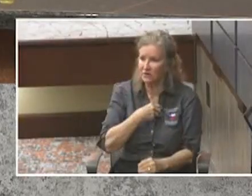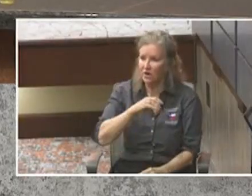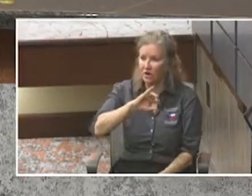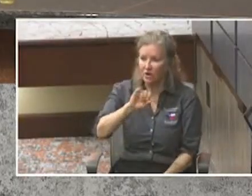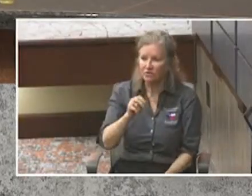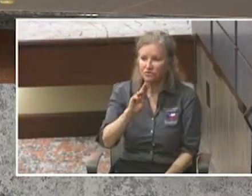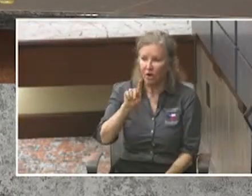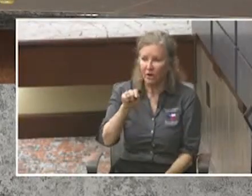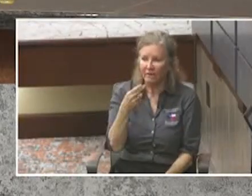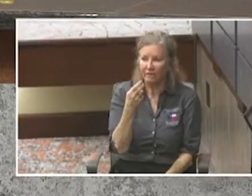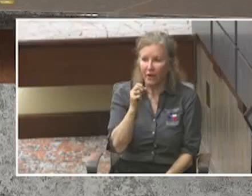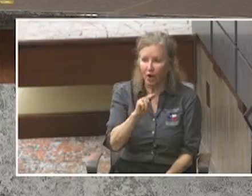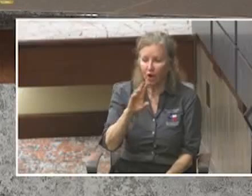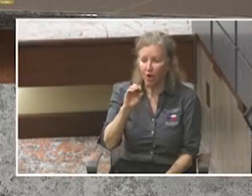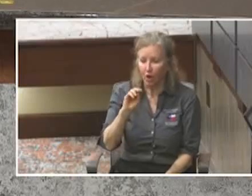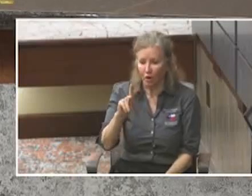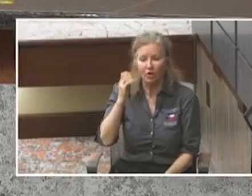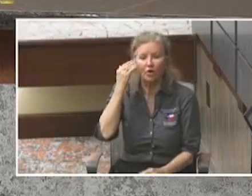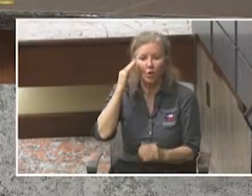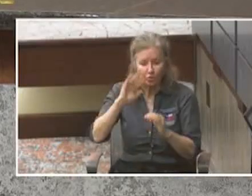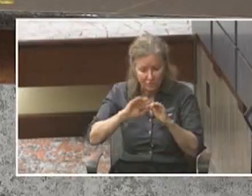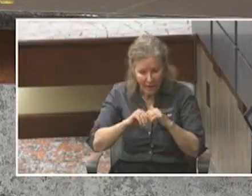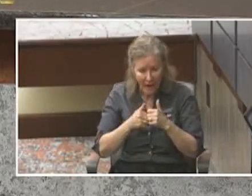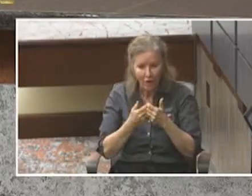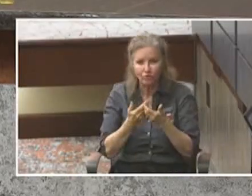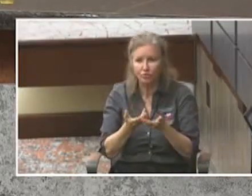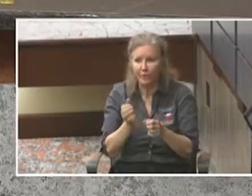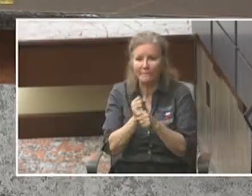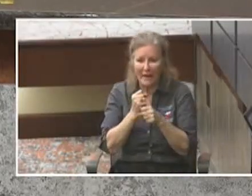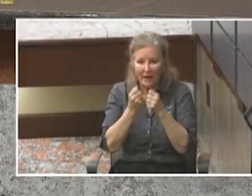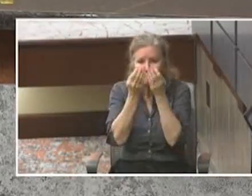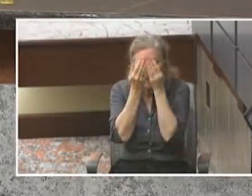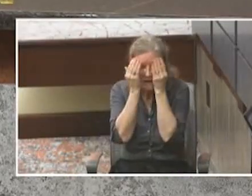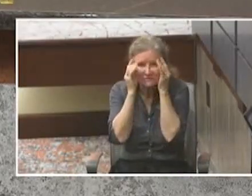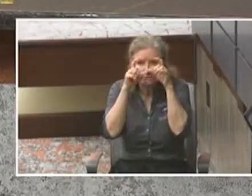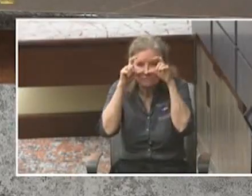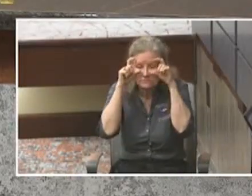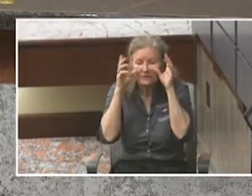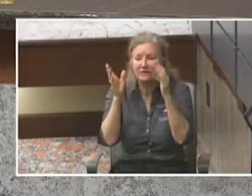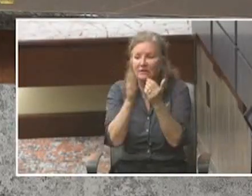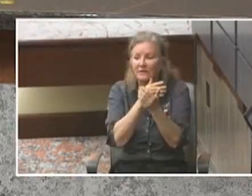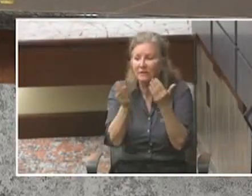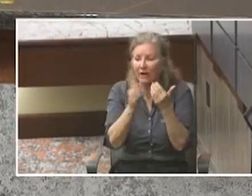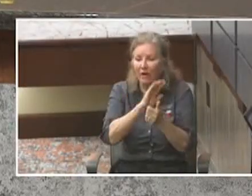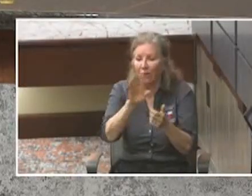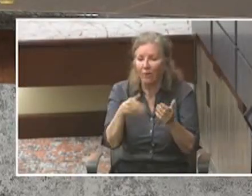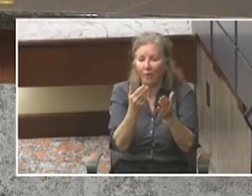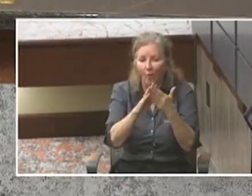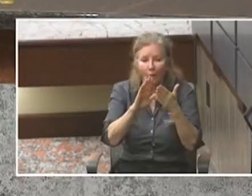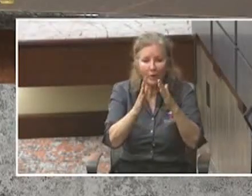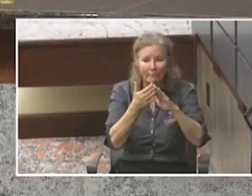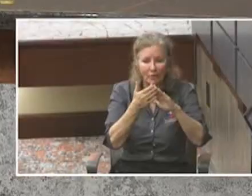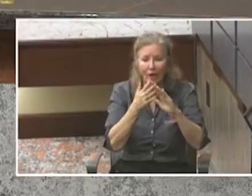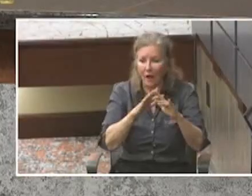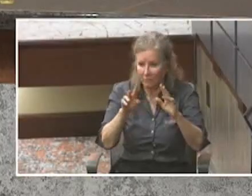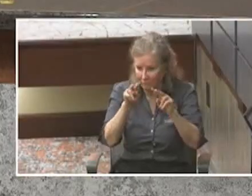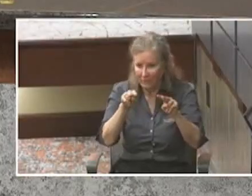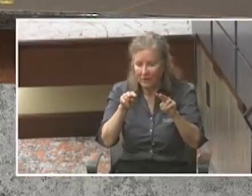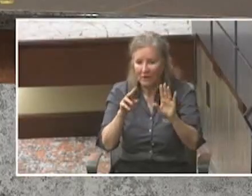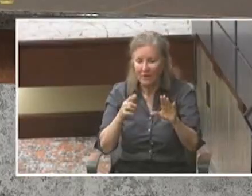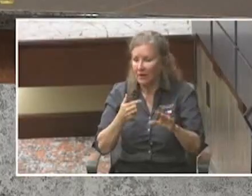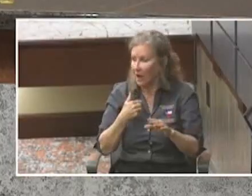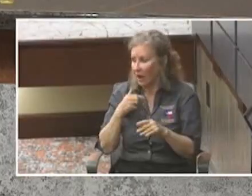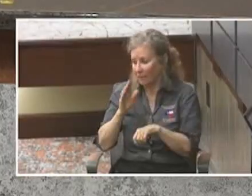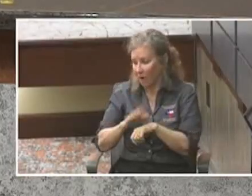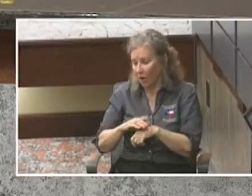And just to make sure that we are representative of the whole of our community. So, you know, I'm on Team Jonathan